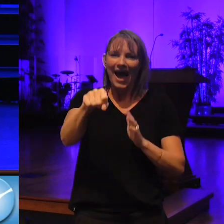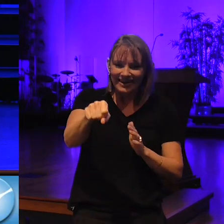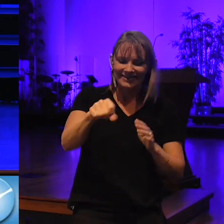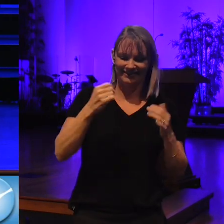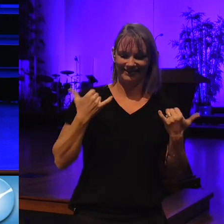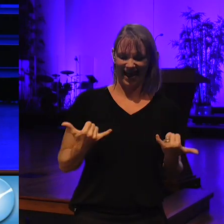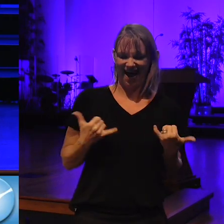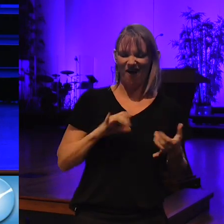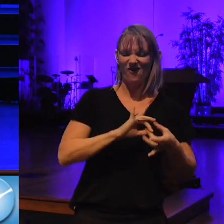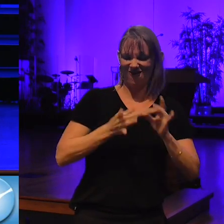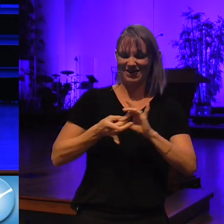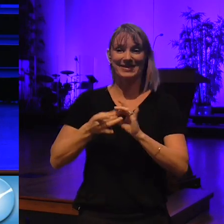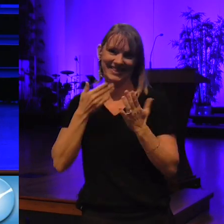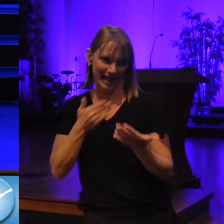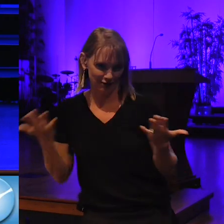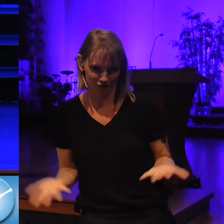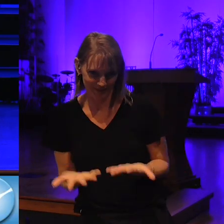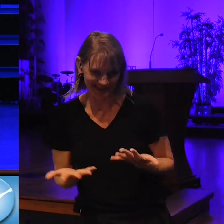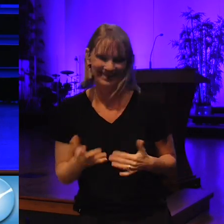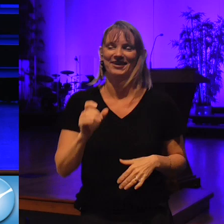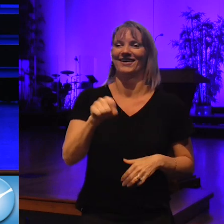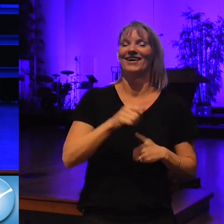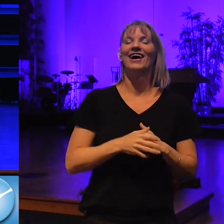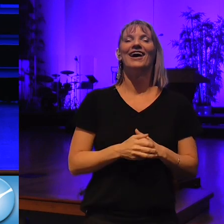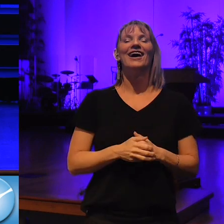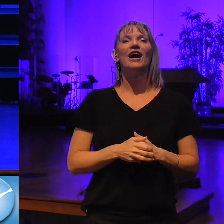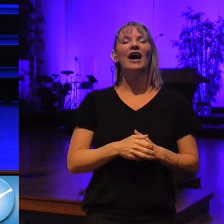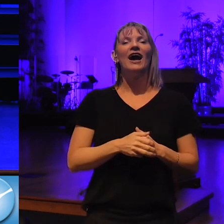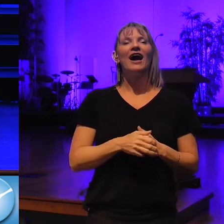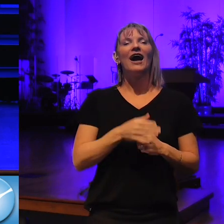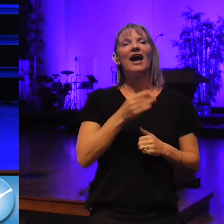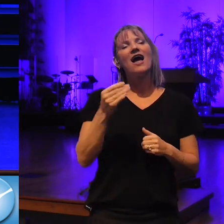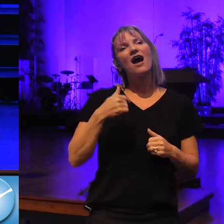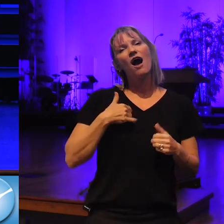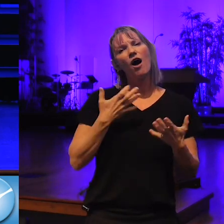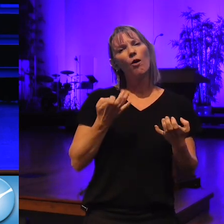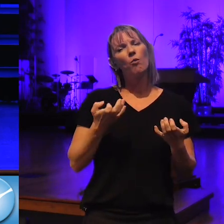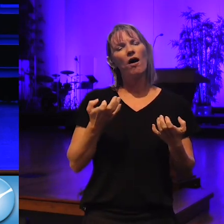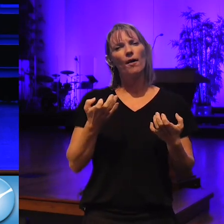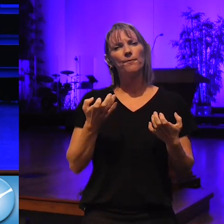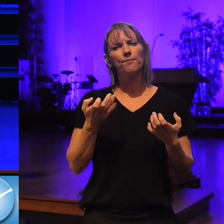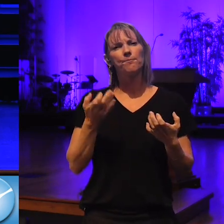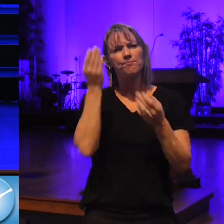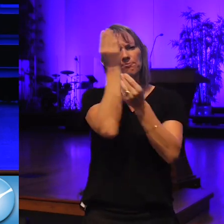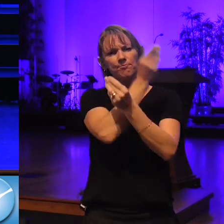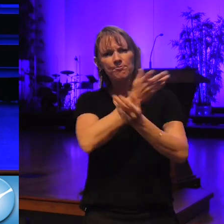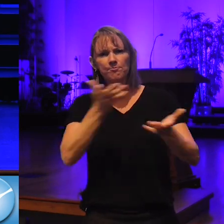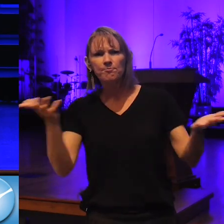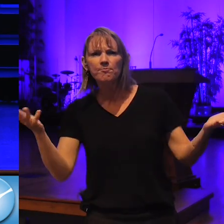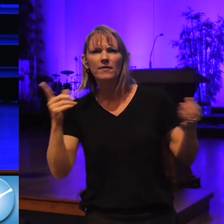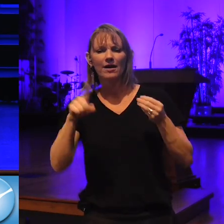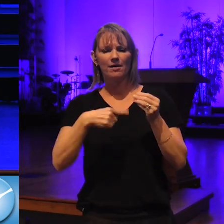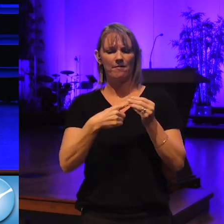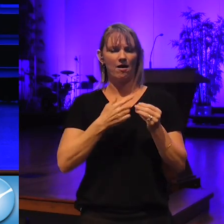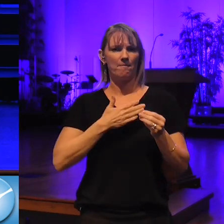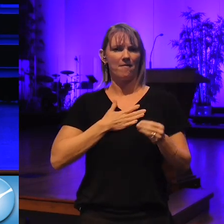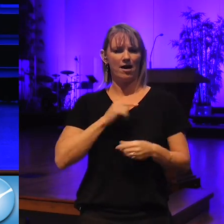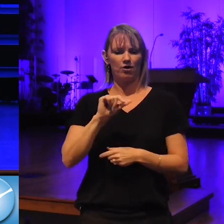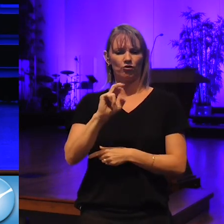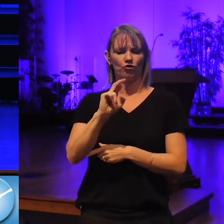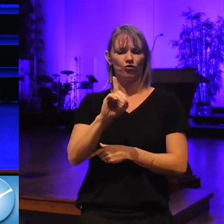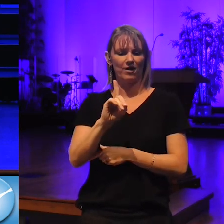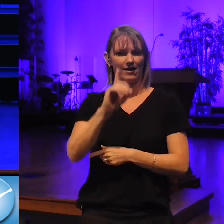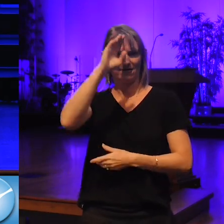the Olympics, and thank you for being here. And I just wanted to let you know about my grandson,